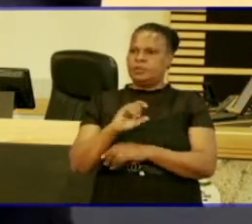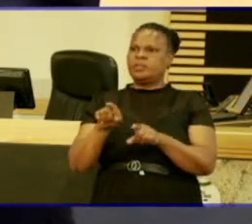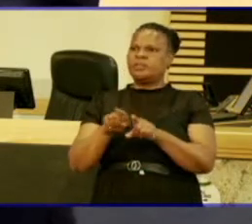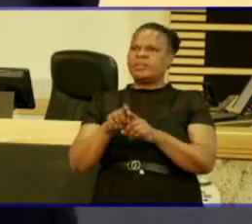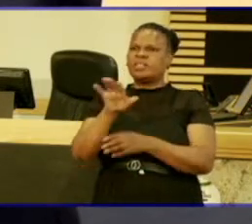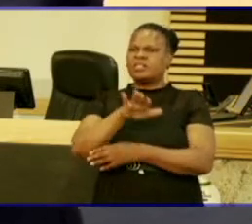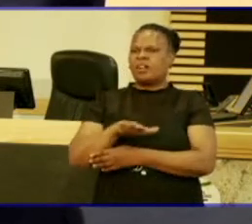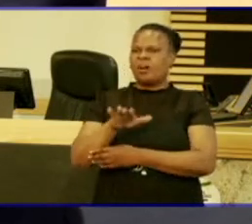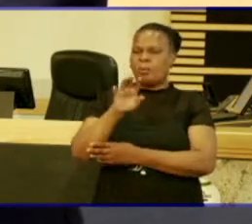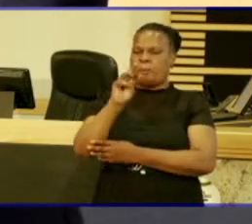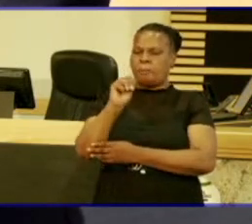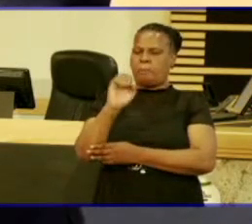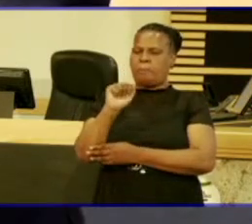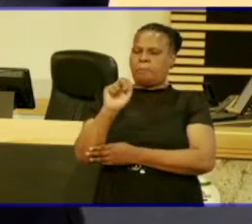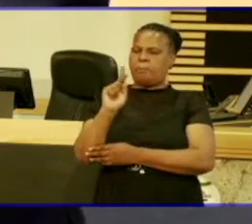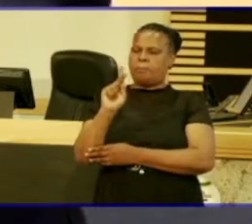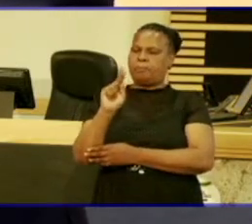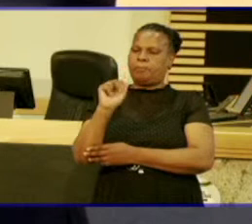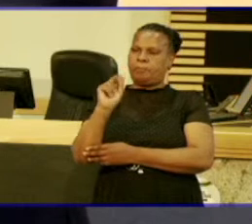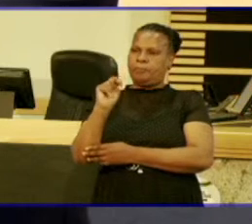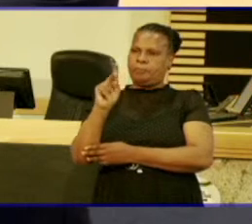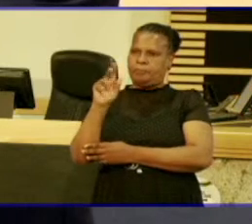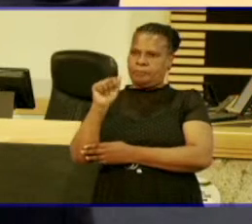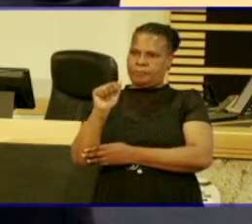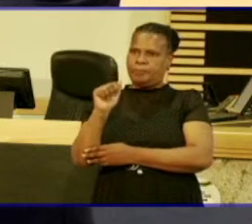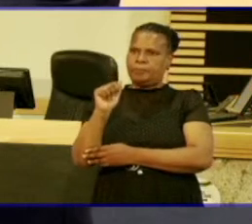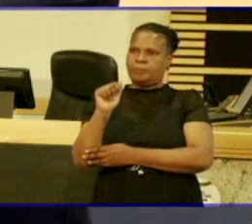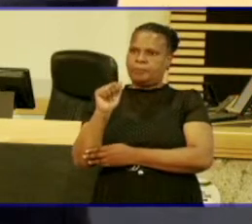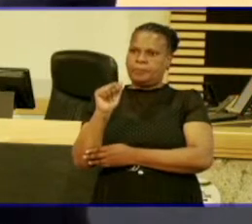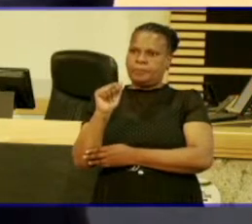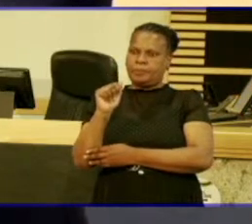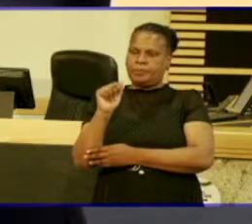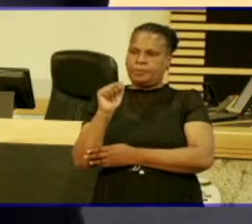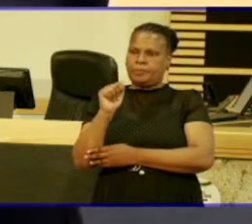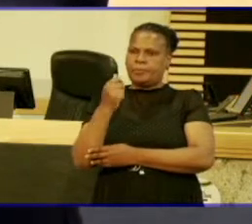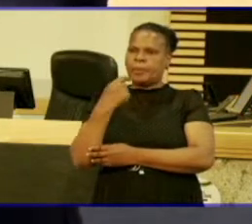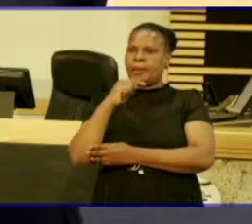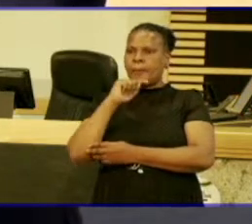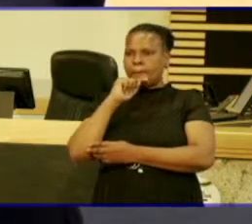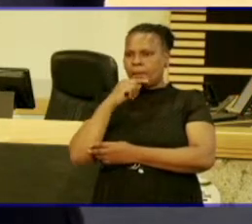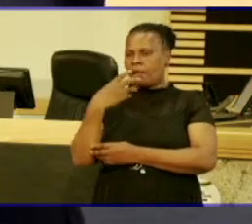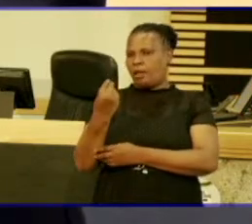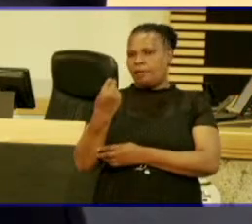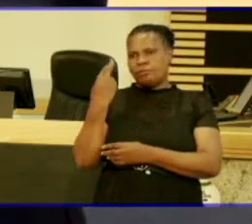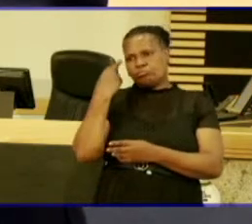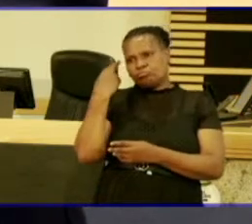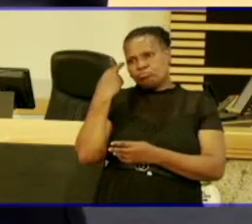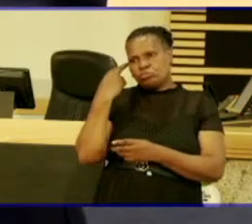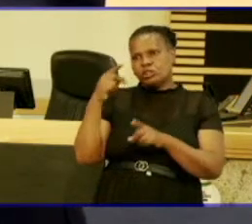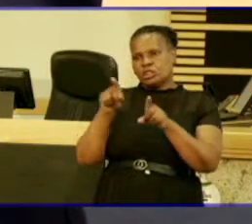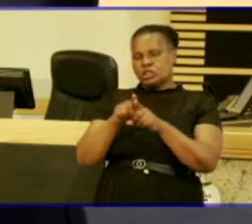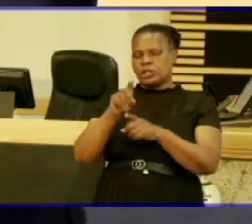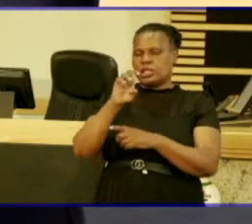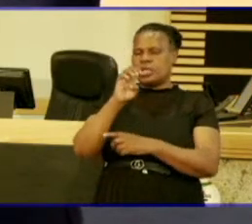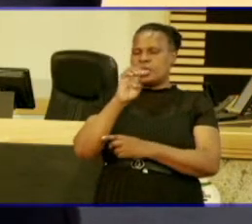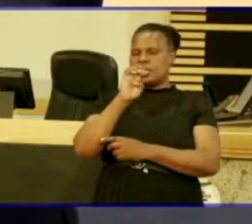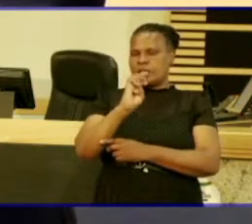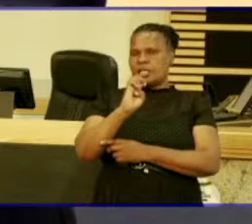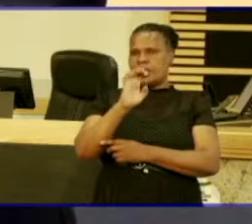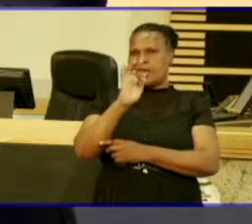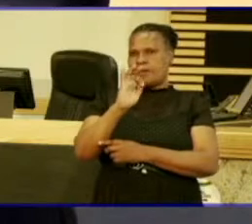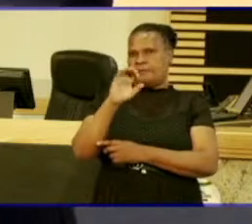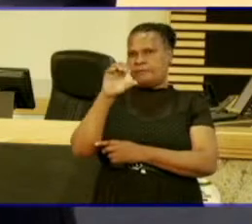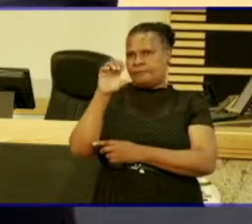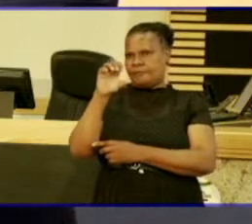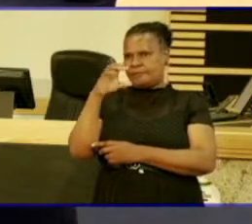Emakhanda. Our province has already initiated consultation with the Secretariat of the AFCFTA to